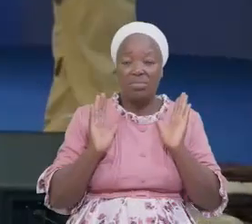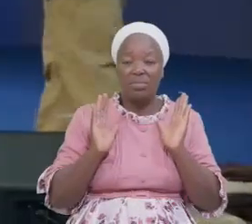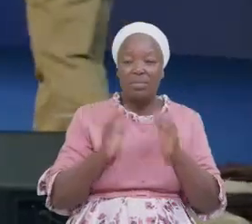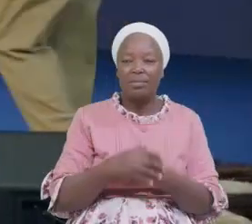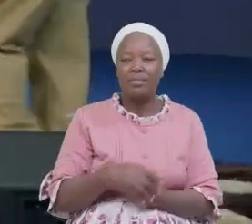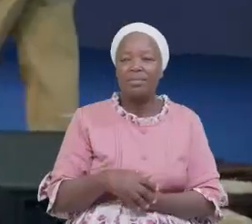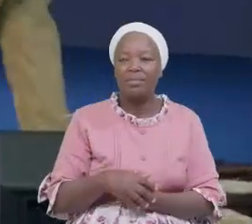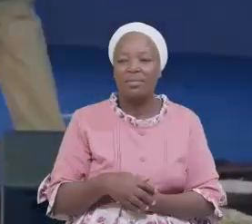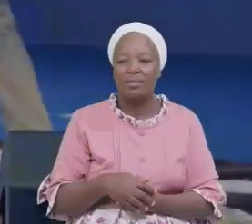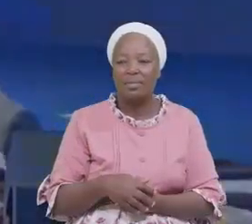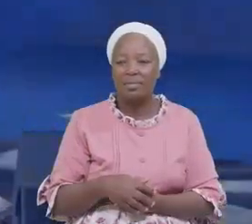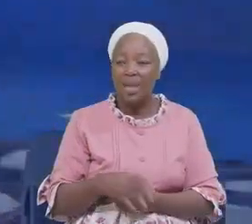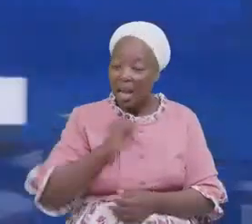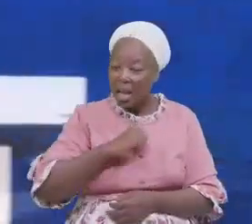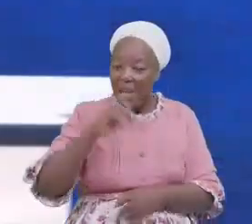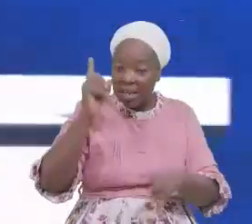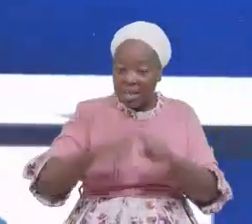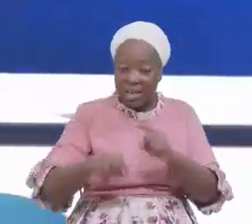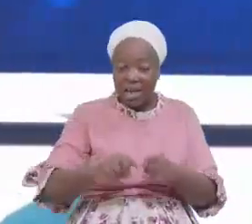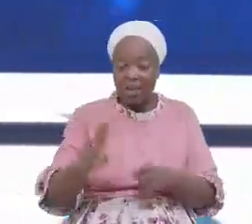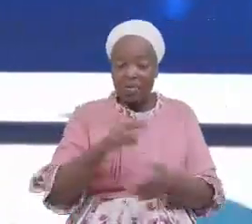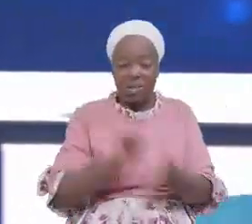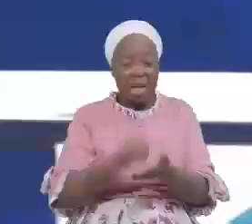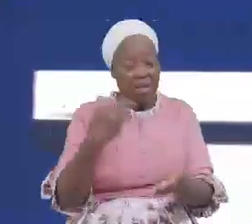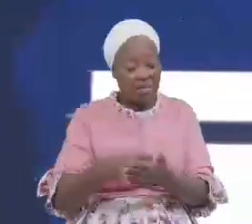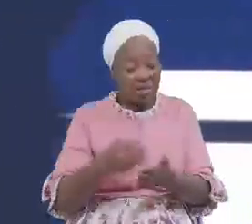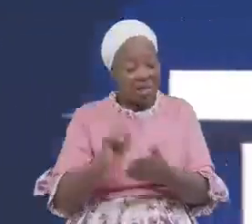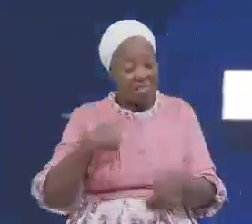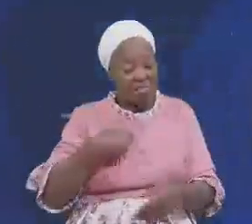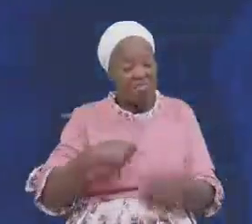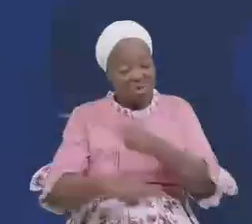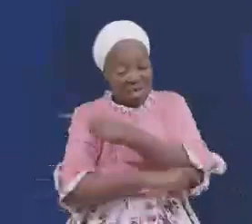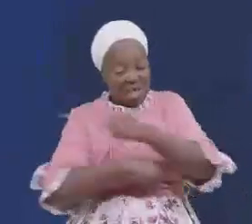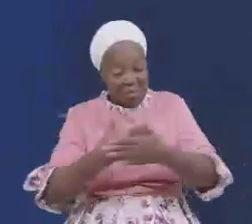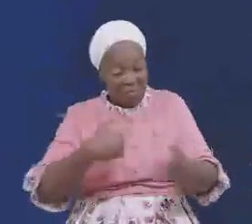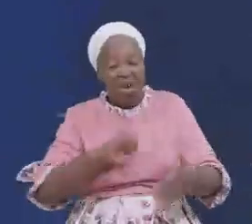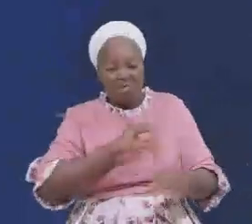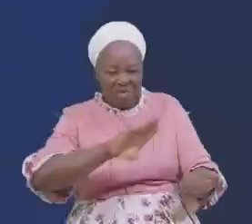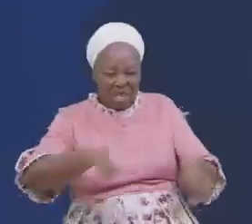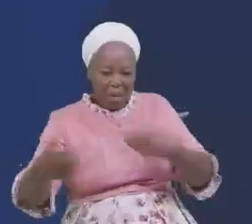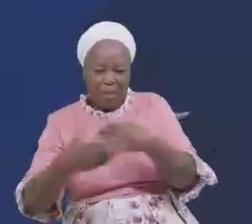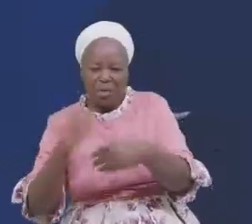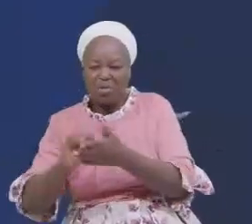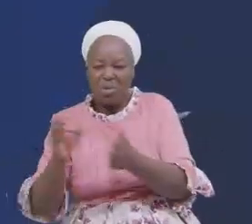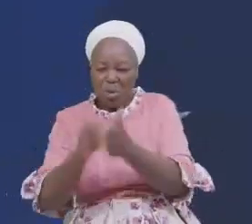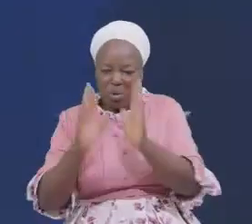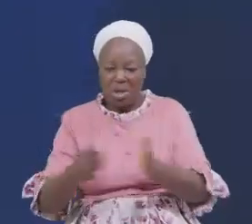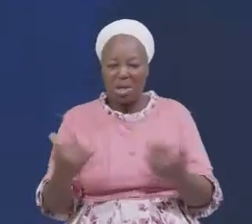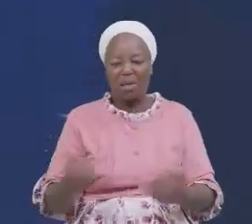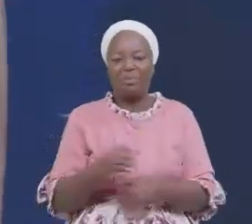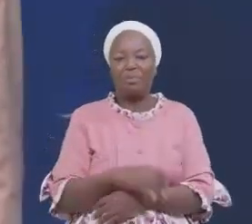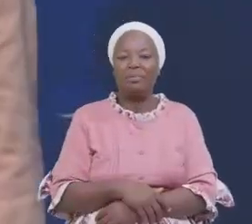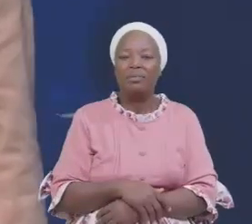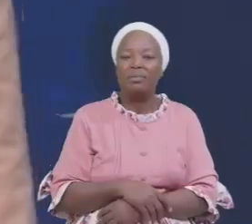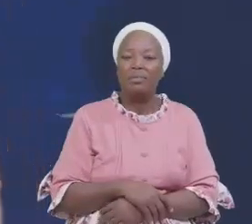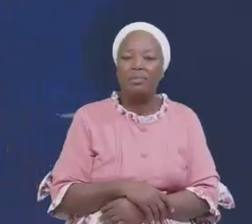I can't spend that money I stole. I'm going to return to the owner.